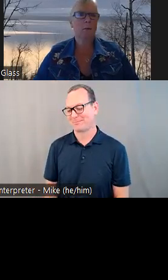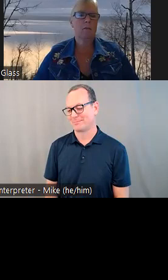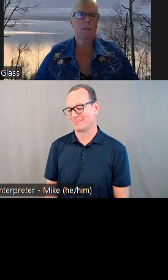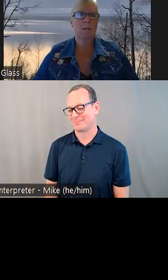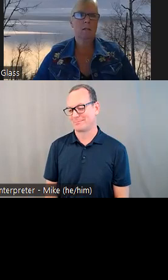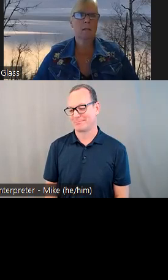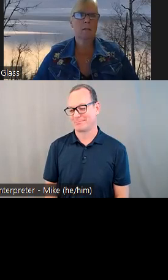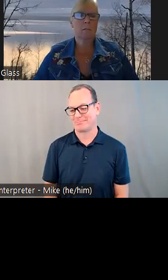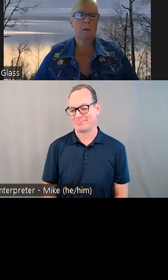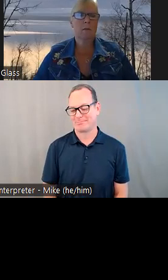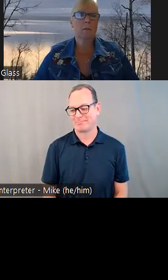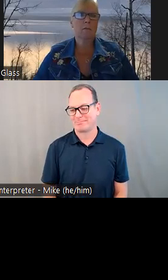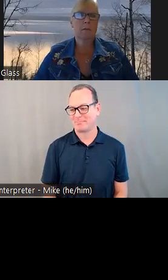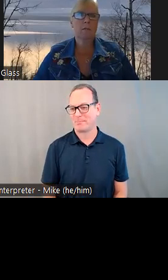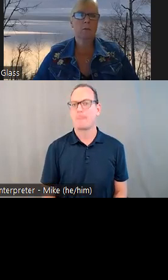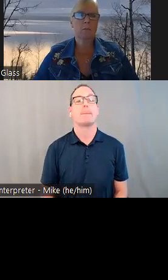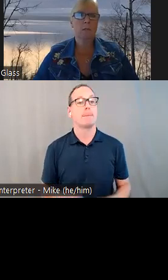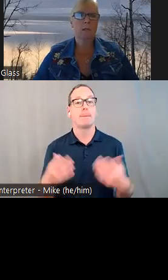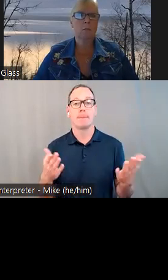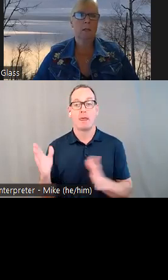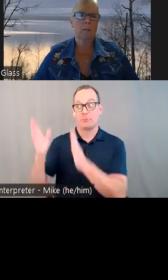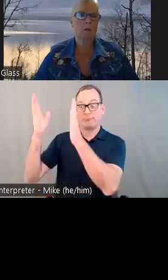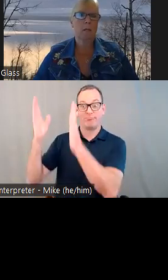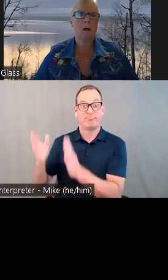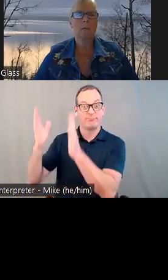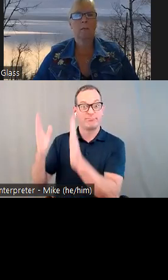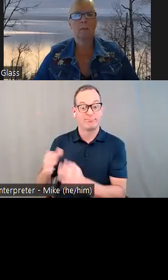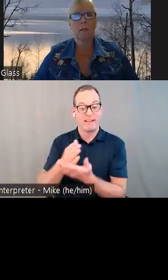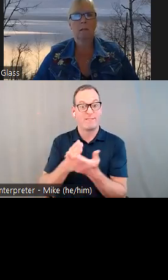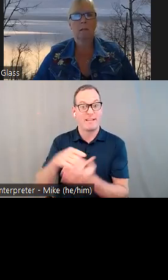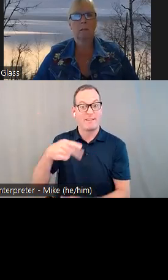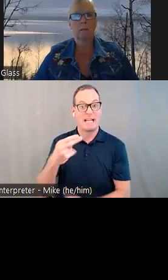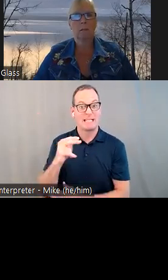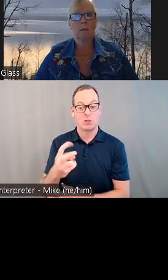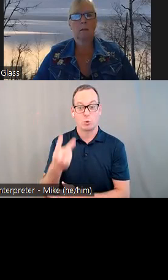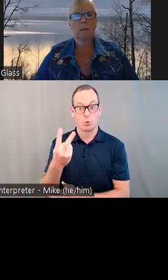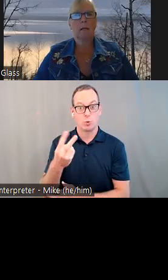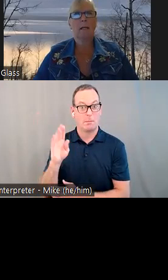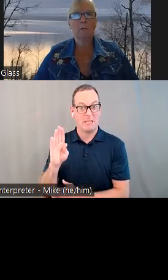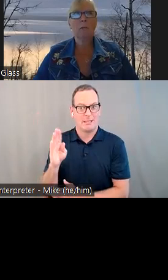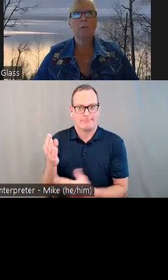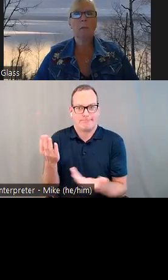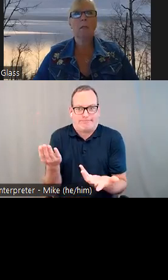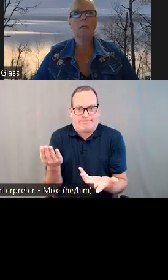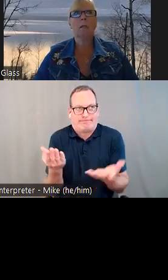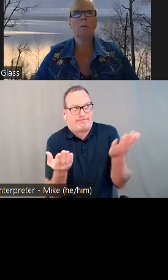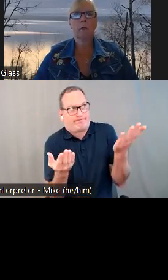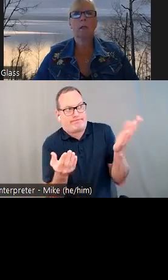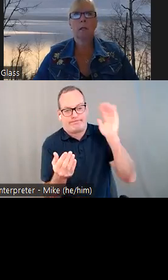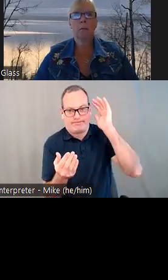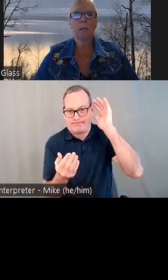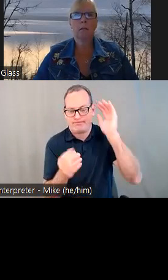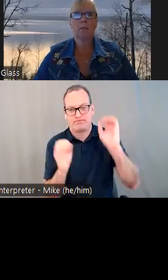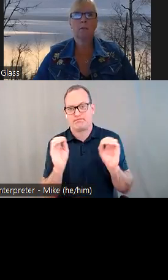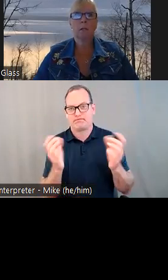We don't have any details about phase 2B and when it may or may not be implemented. If you have been working